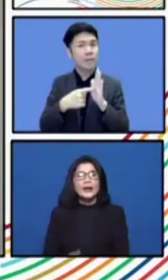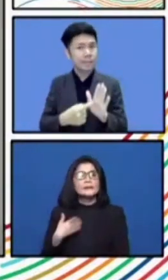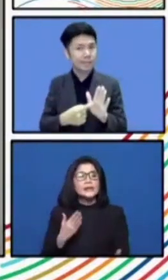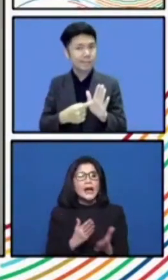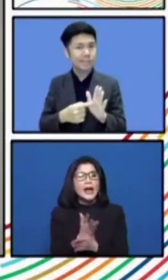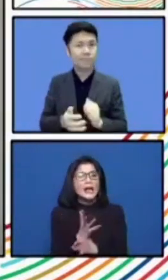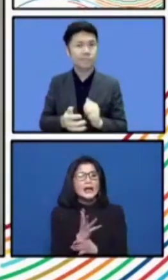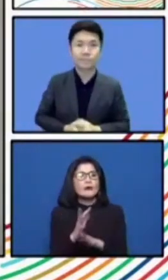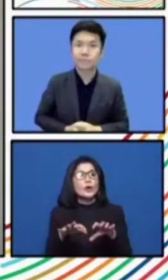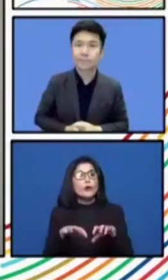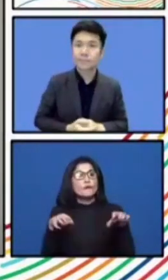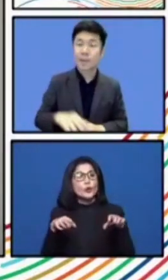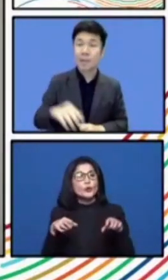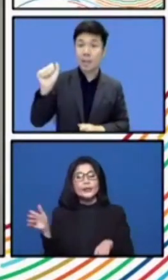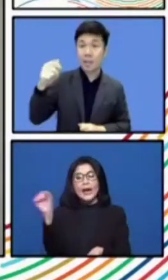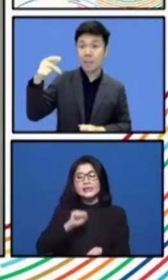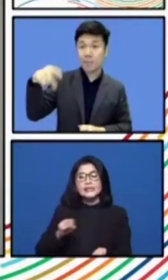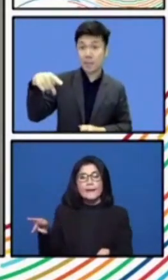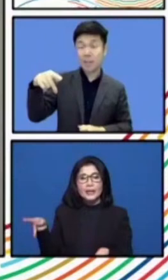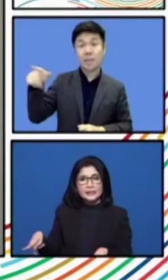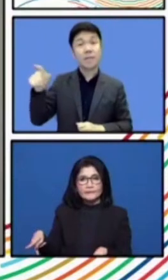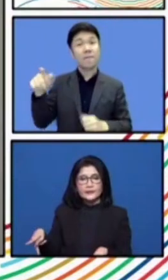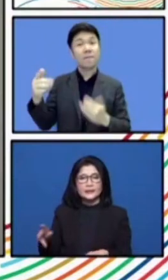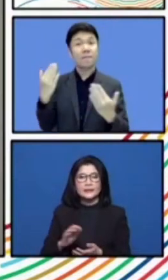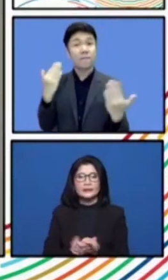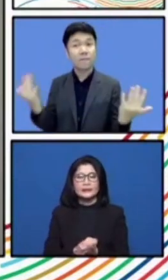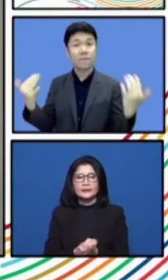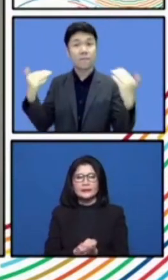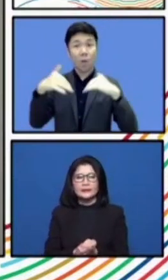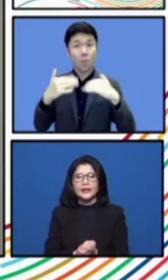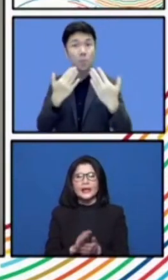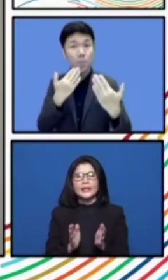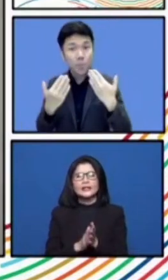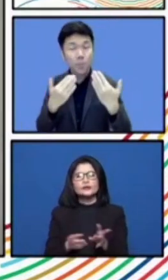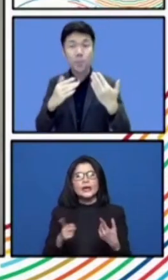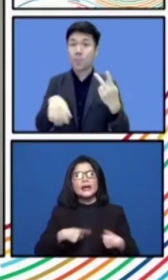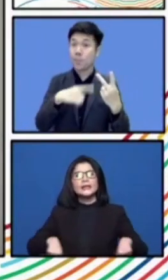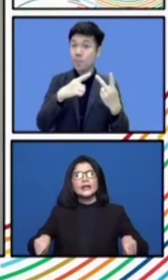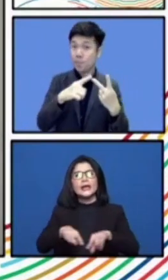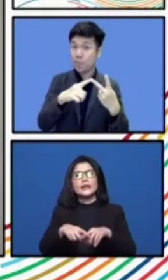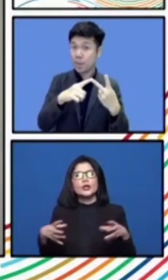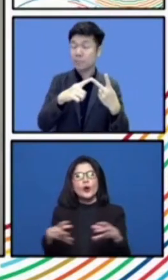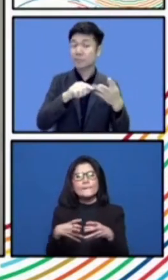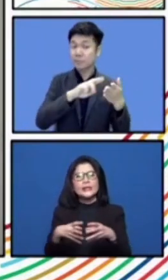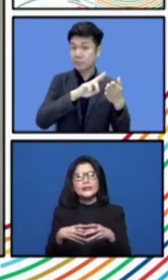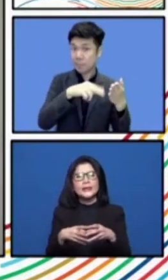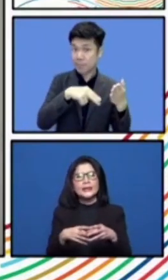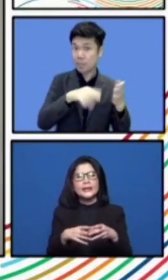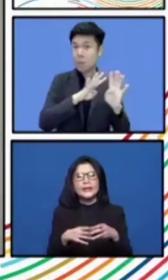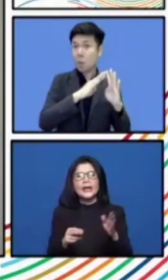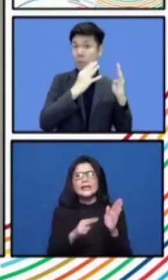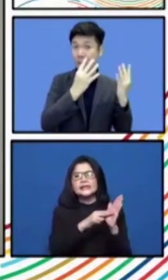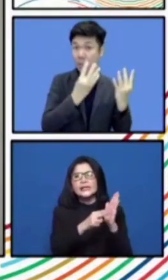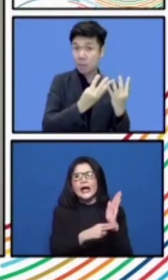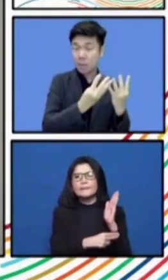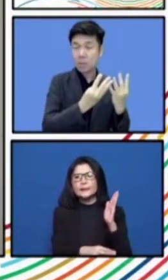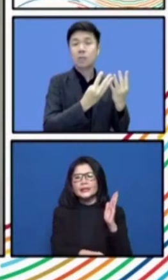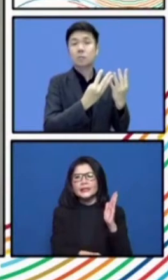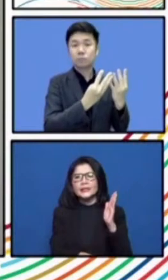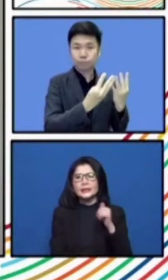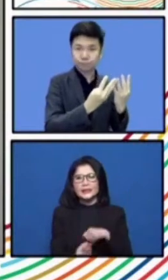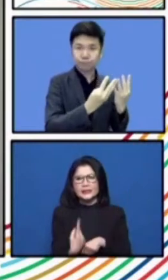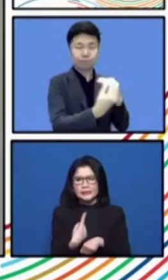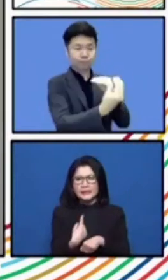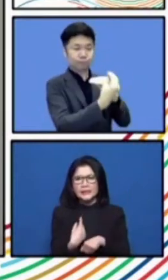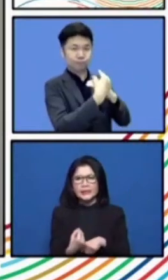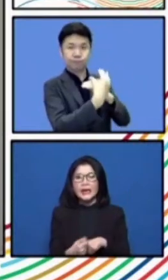of national human rights and from the cipd committee itself in terms of how we monitor the